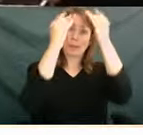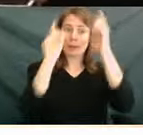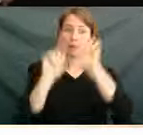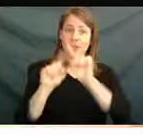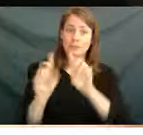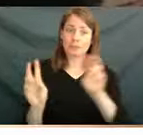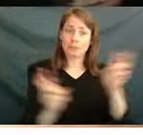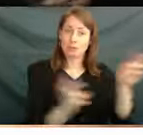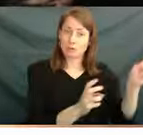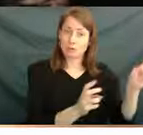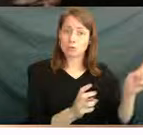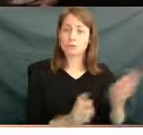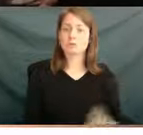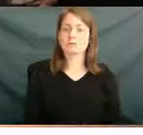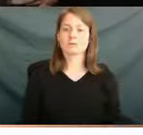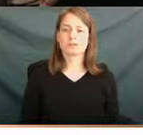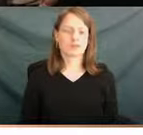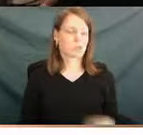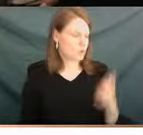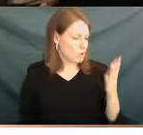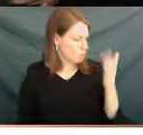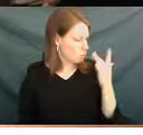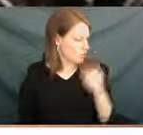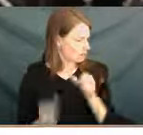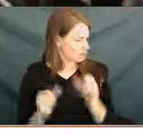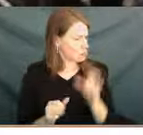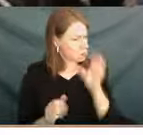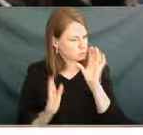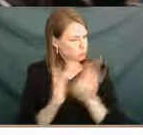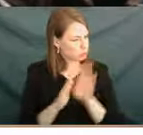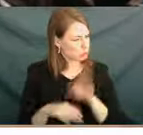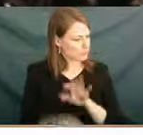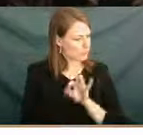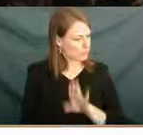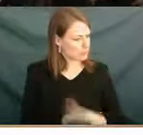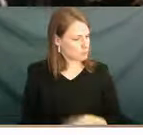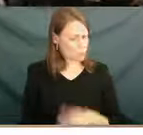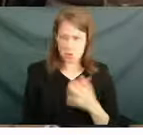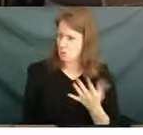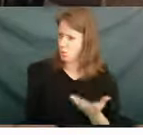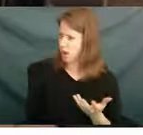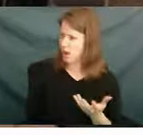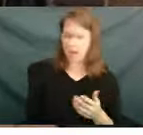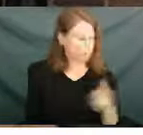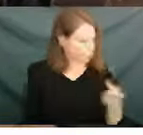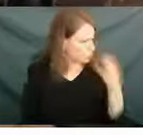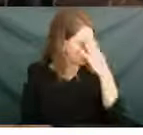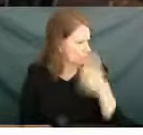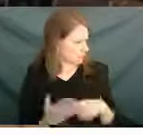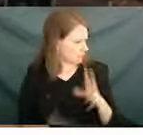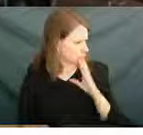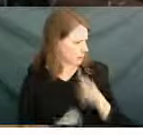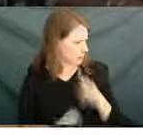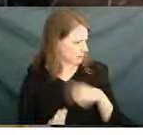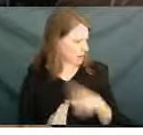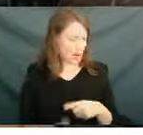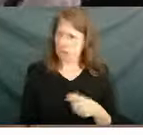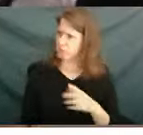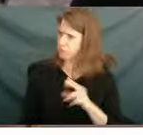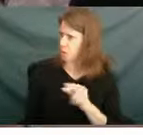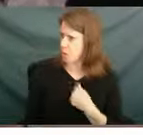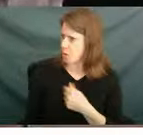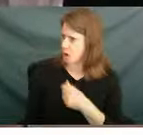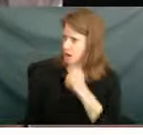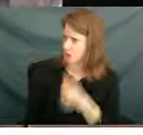What pictures? You know what I'm on about. No, I don't. Oh, it's great as a drama teacher because we want them to find other techniques to